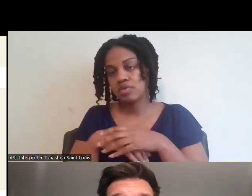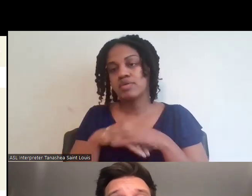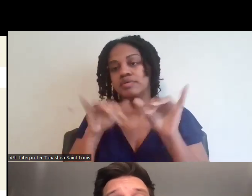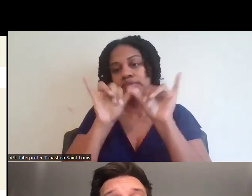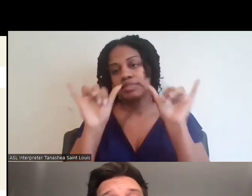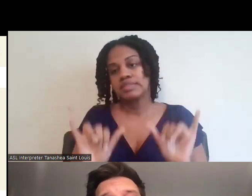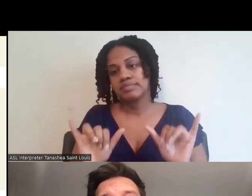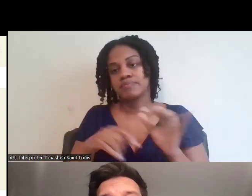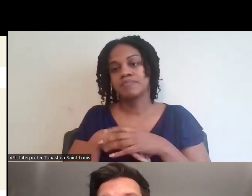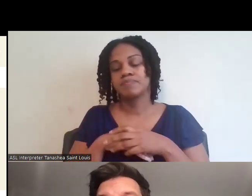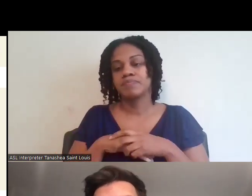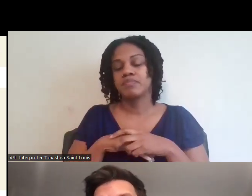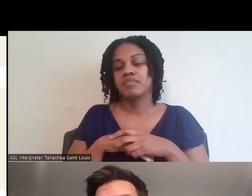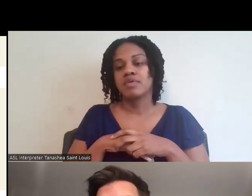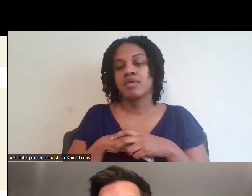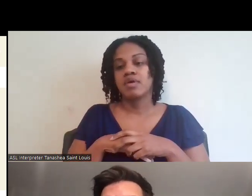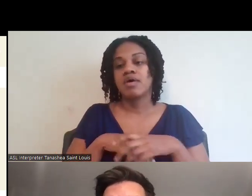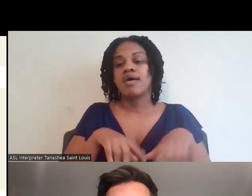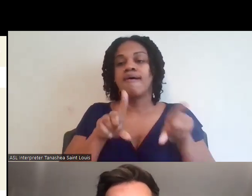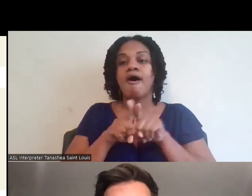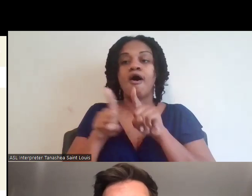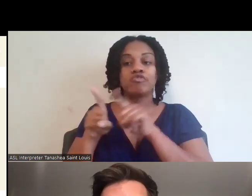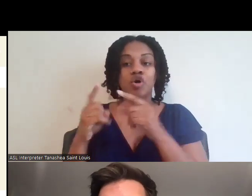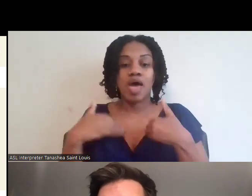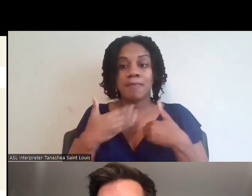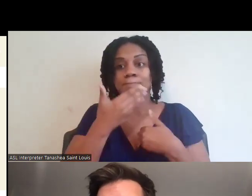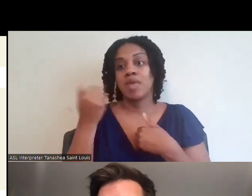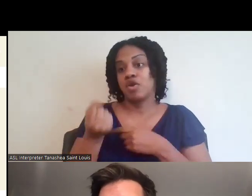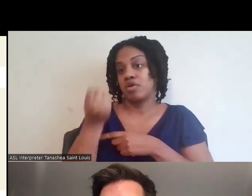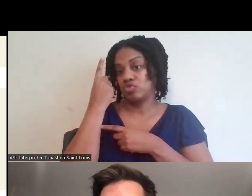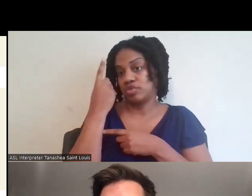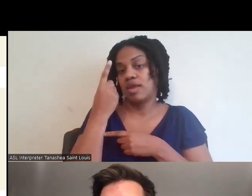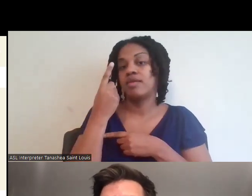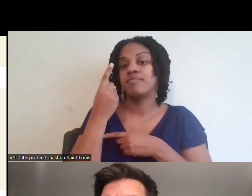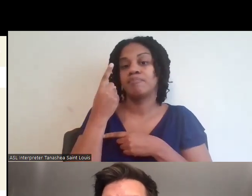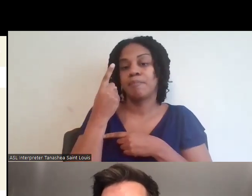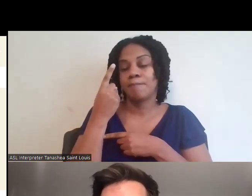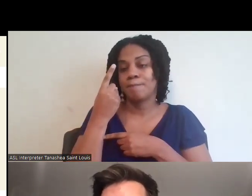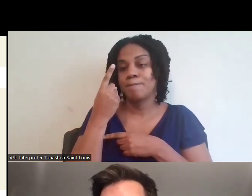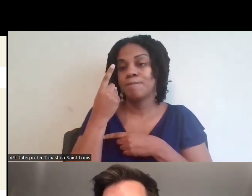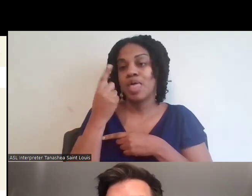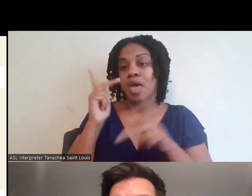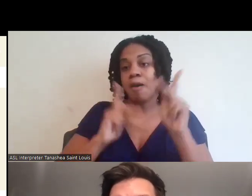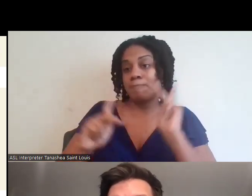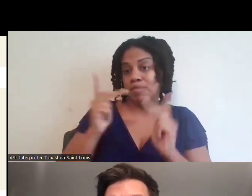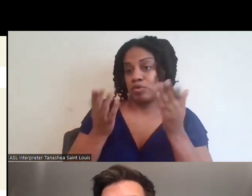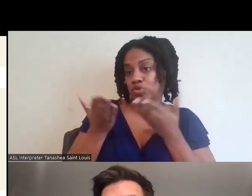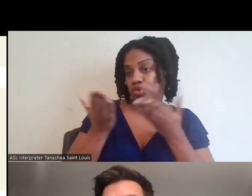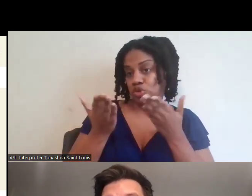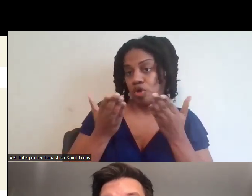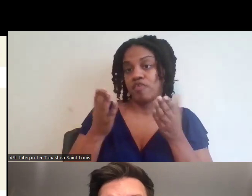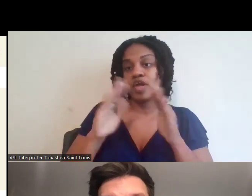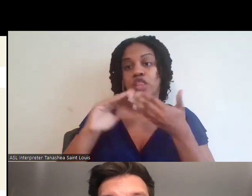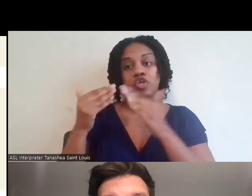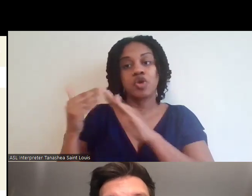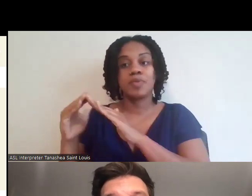or systemically, but it also has a better understanding of the people it's serving and of the communities